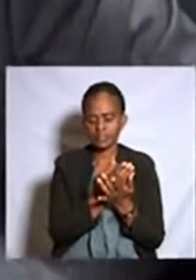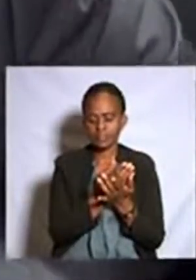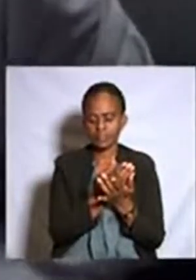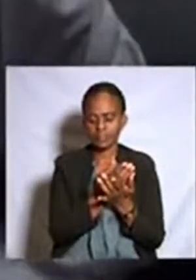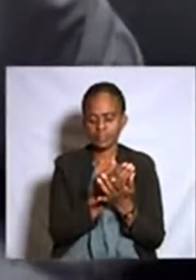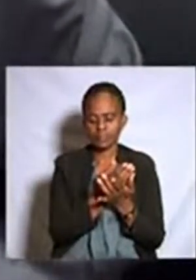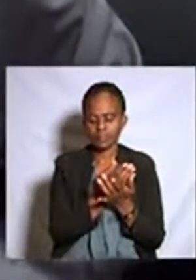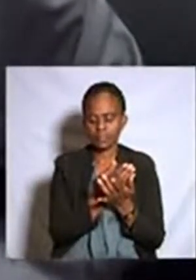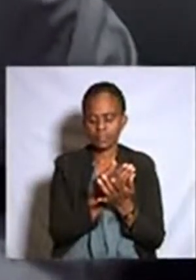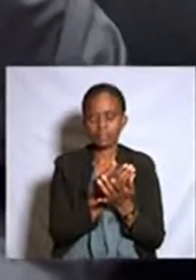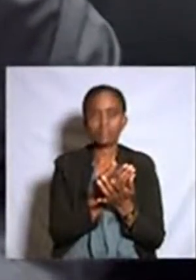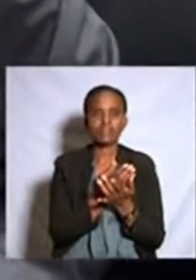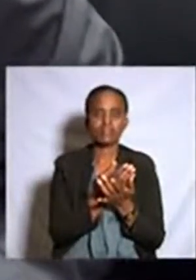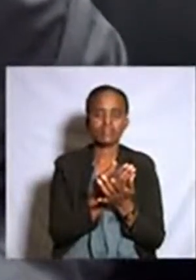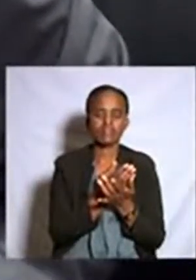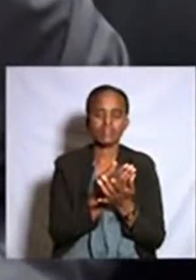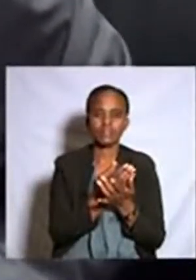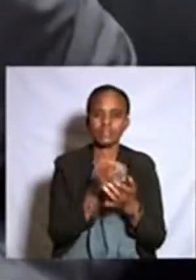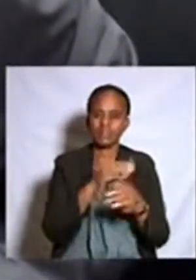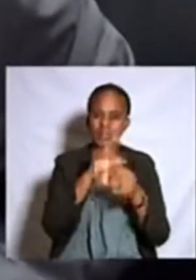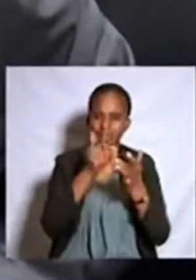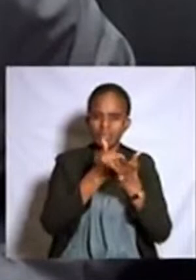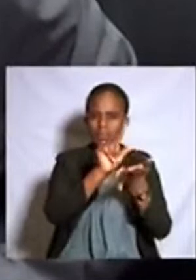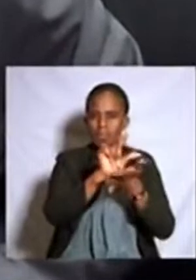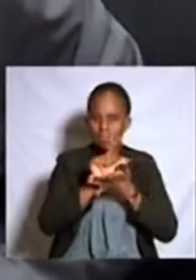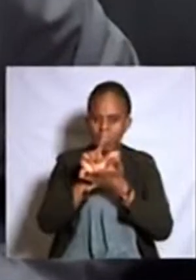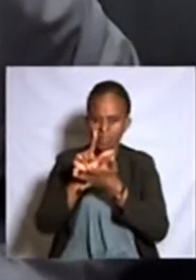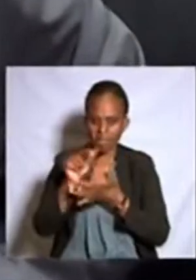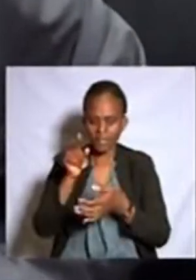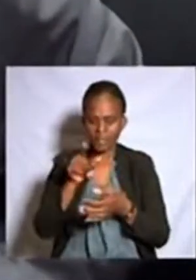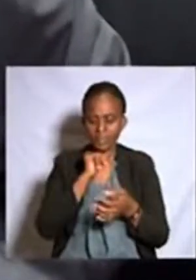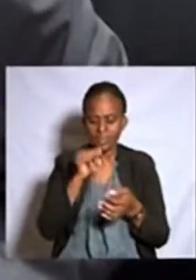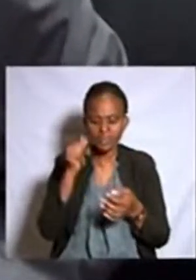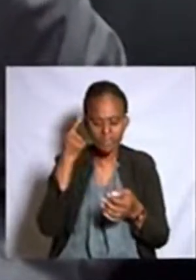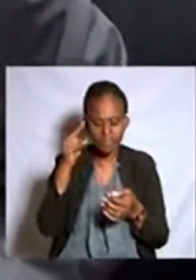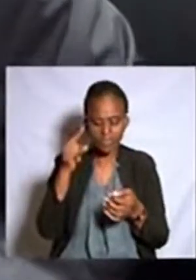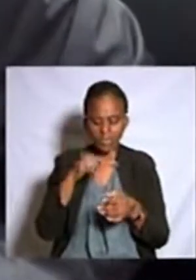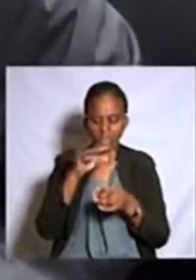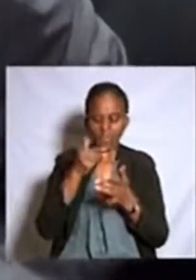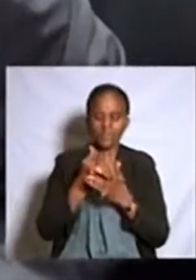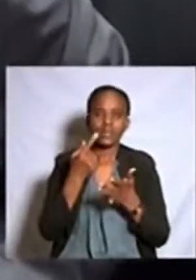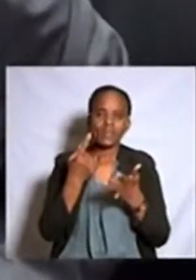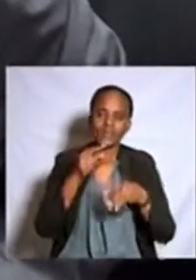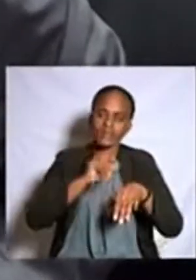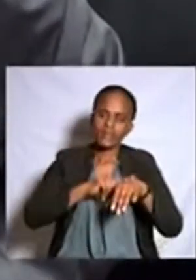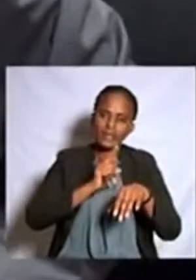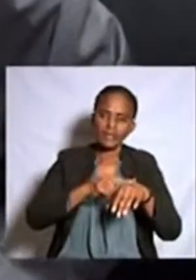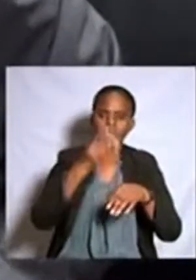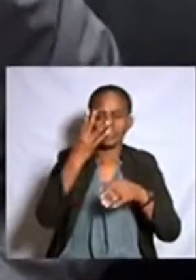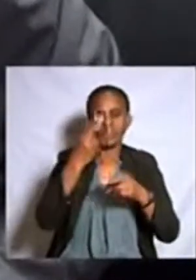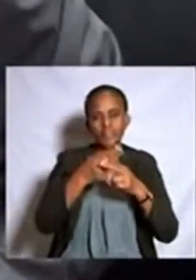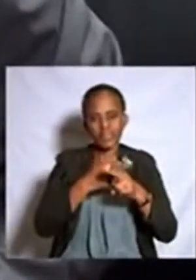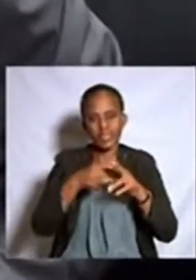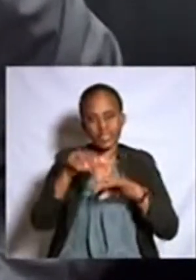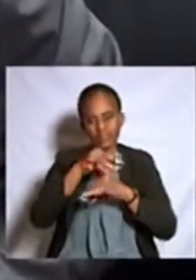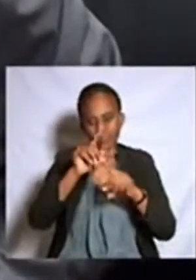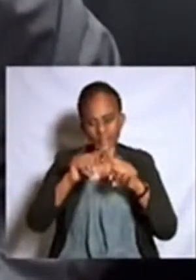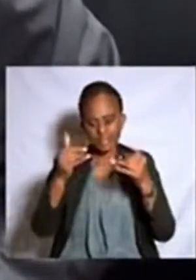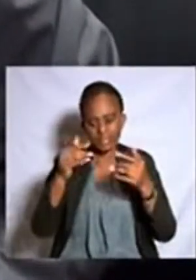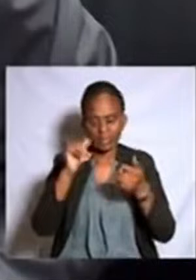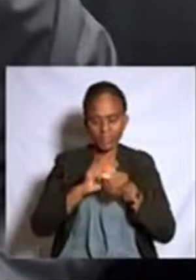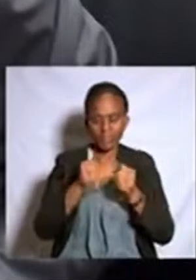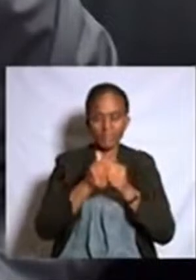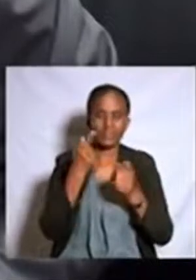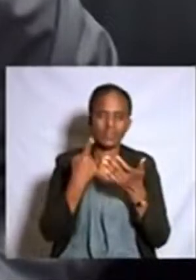these loans were not for periods exceeding 84 months, but rather it was a problem